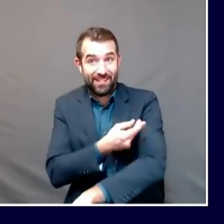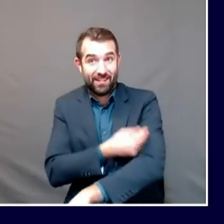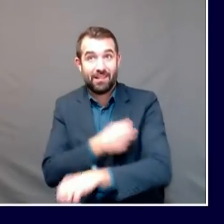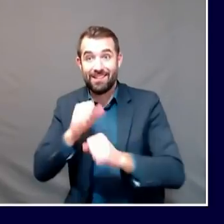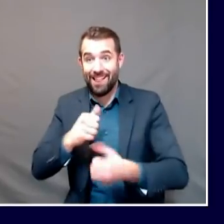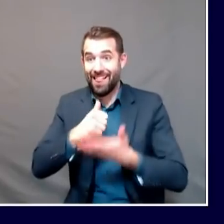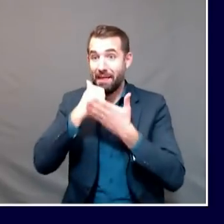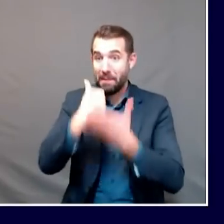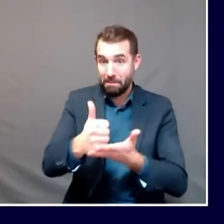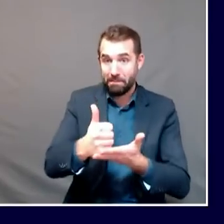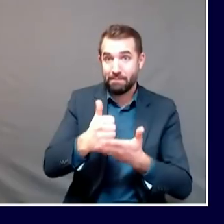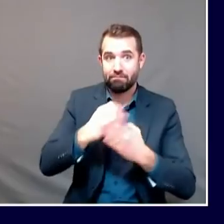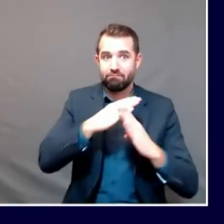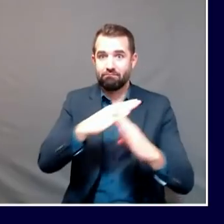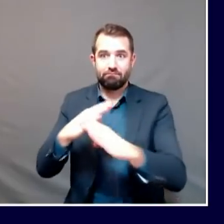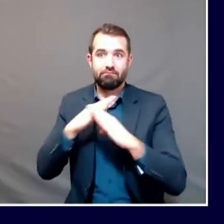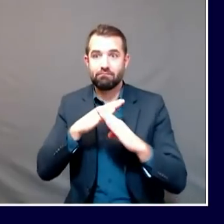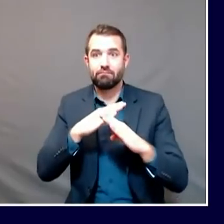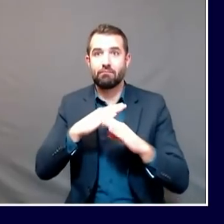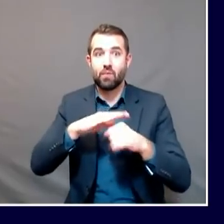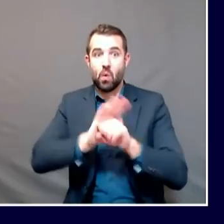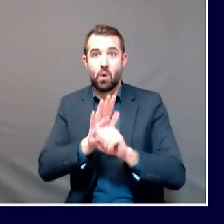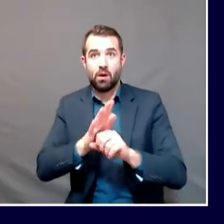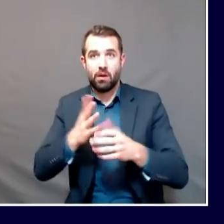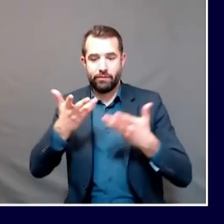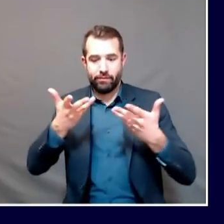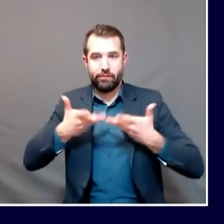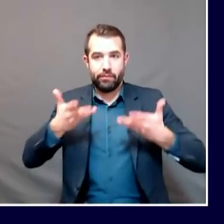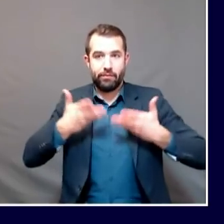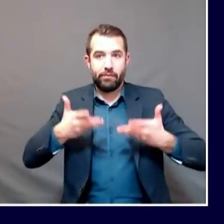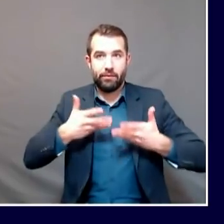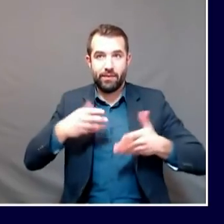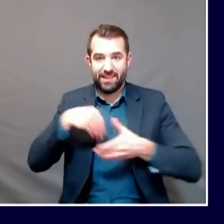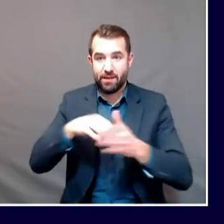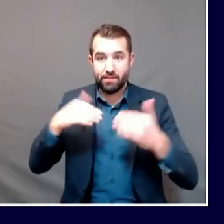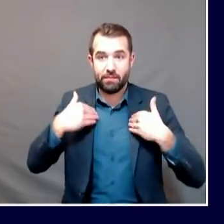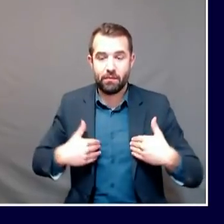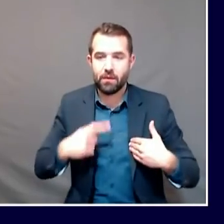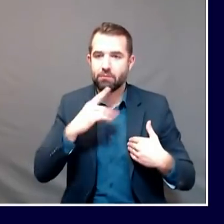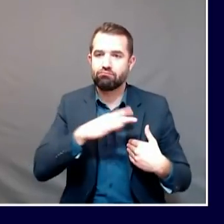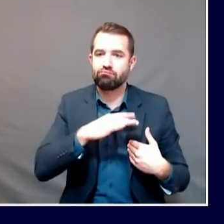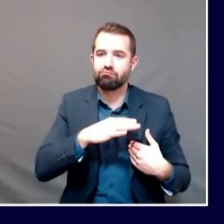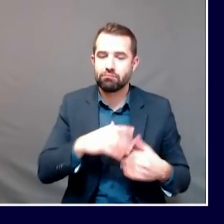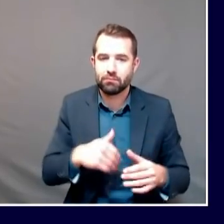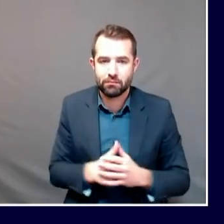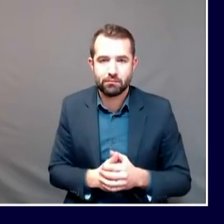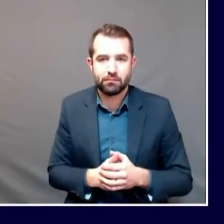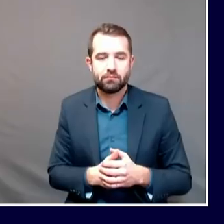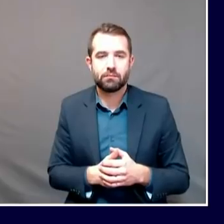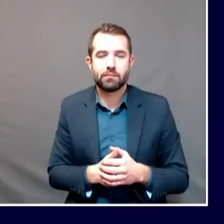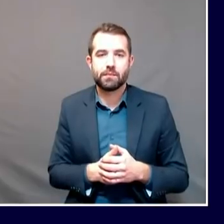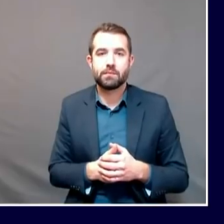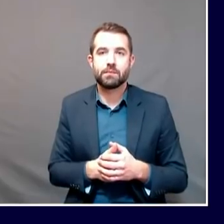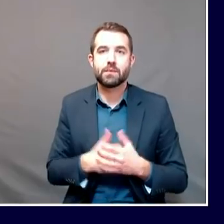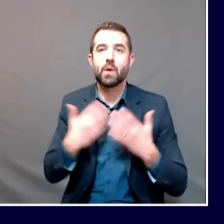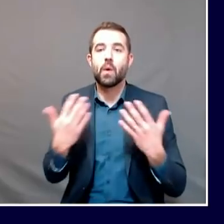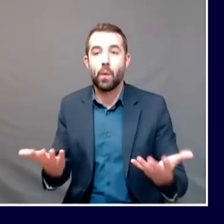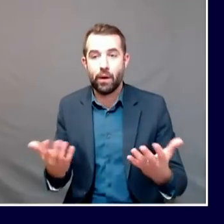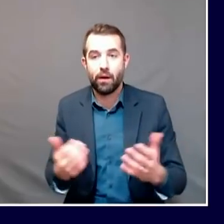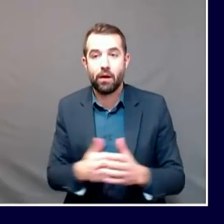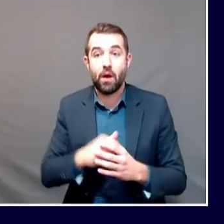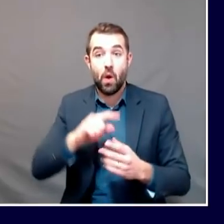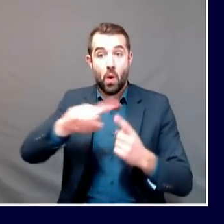unfortunately, epidemics don't really end the way they started. Typically, epidemics start with a